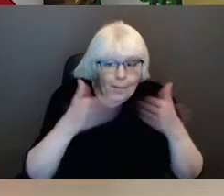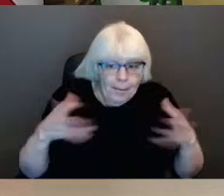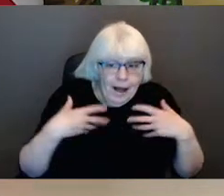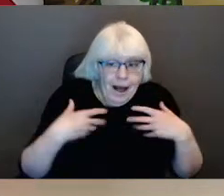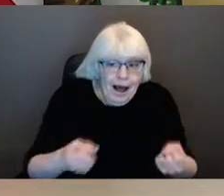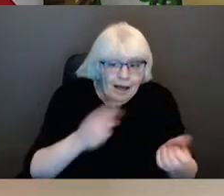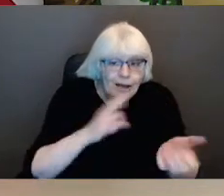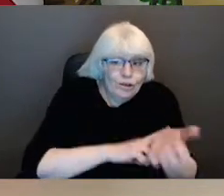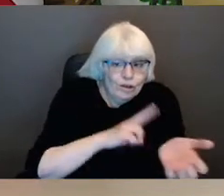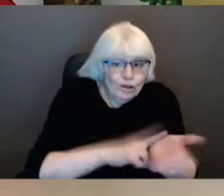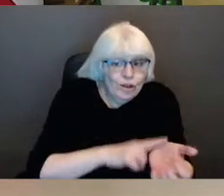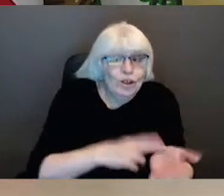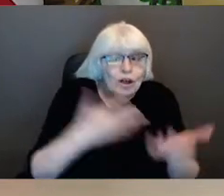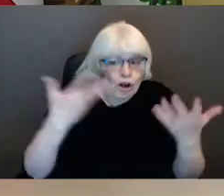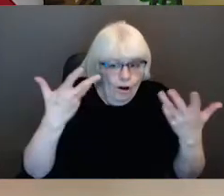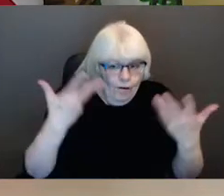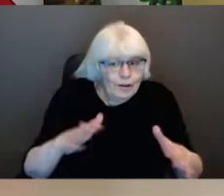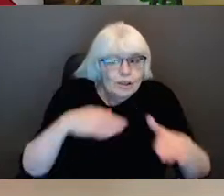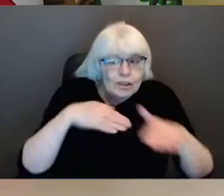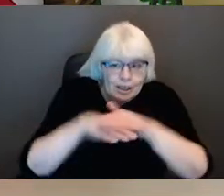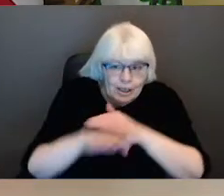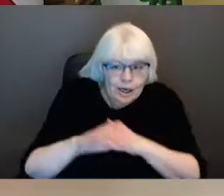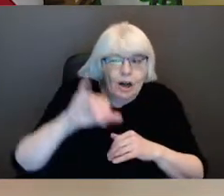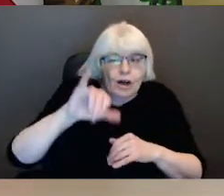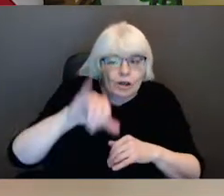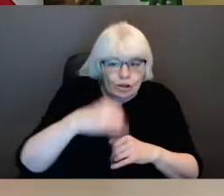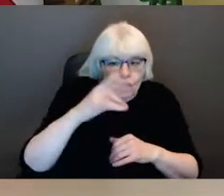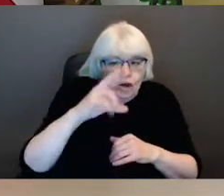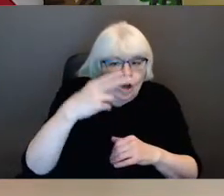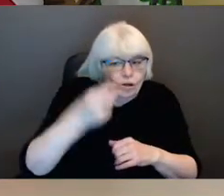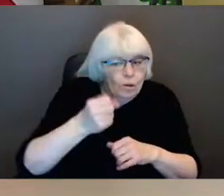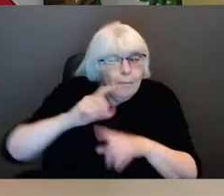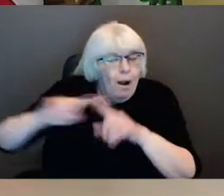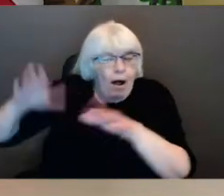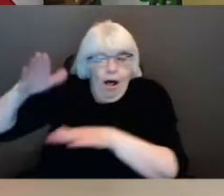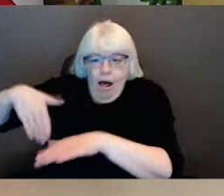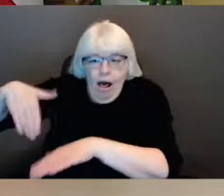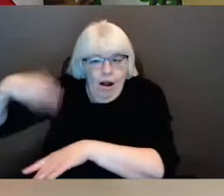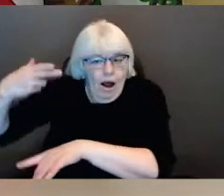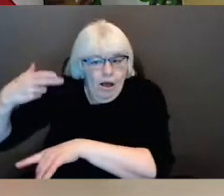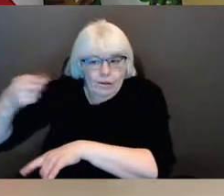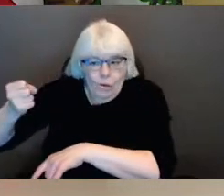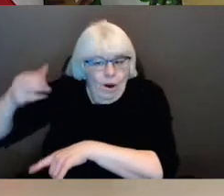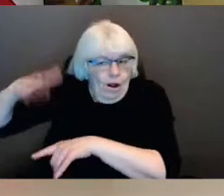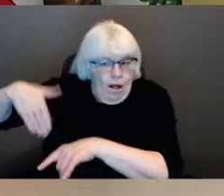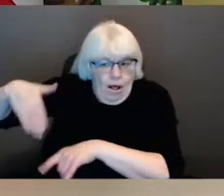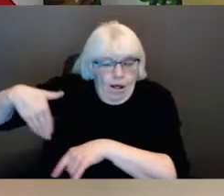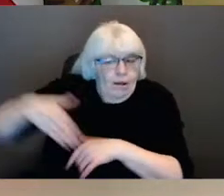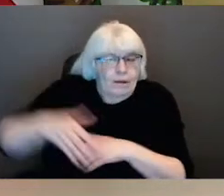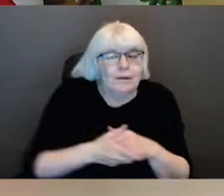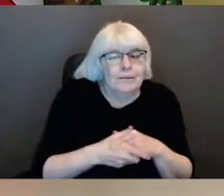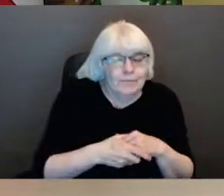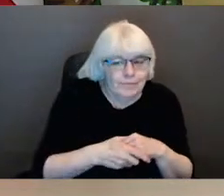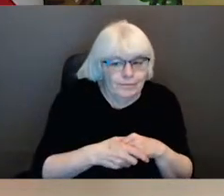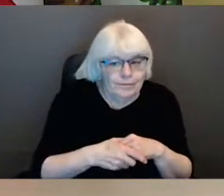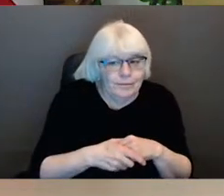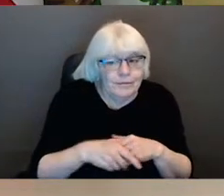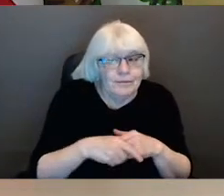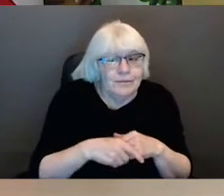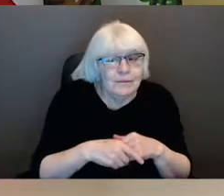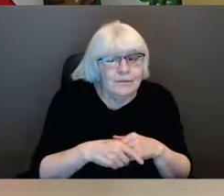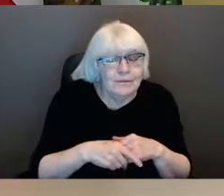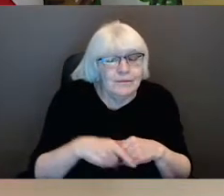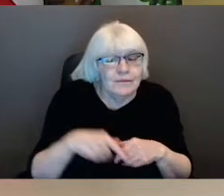schools, just to clarify that. And I know that they are actually working with some of the communications